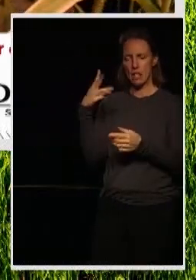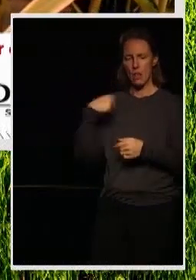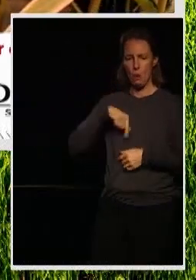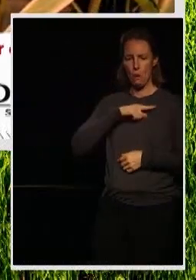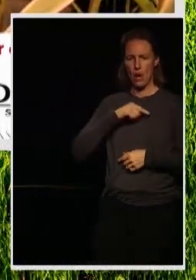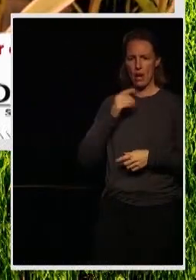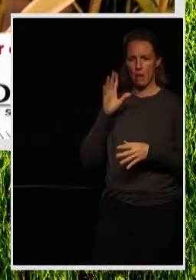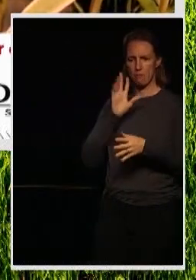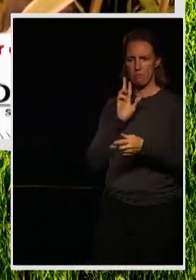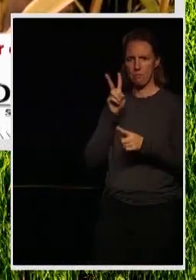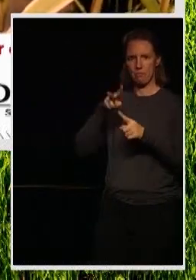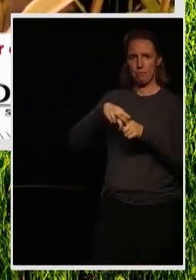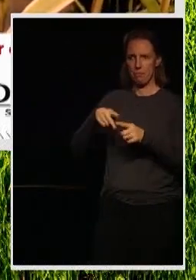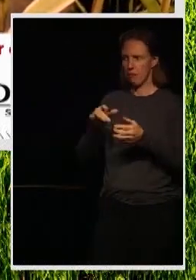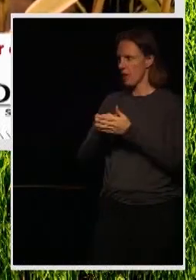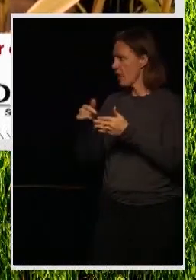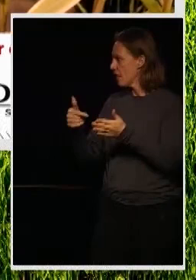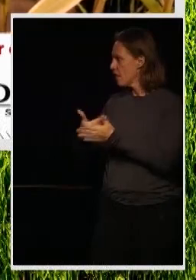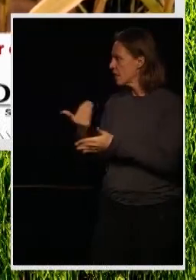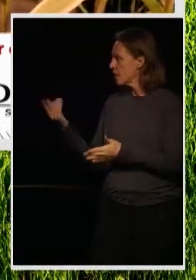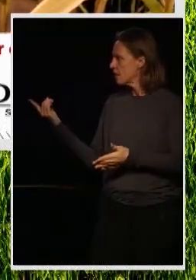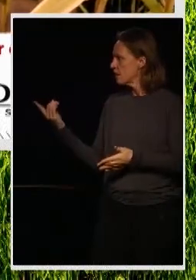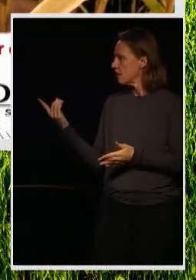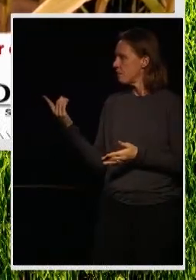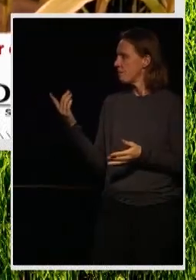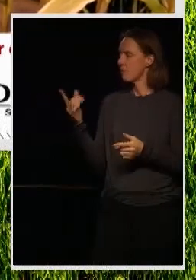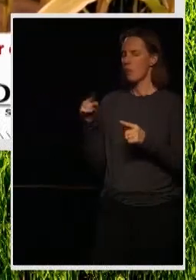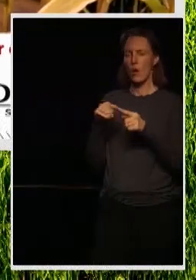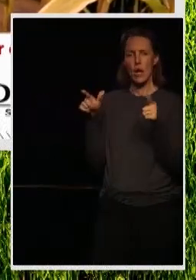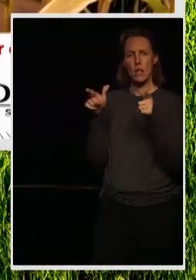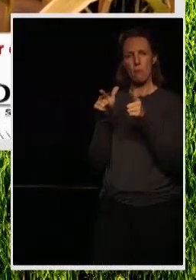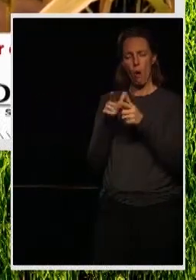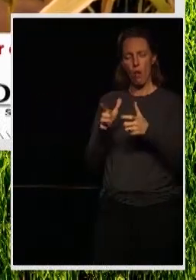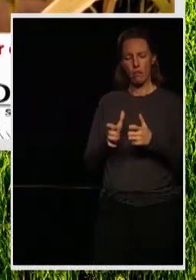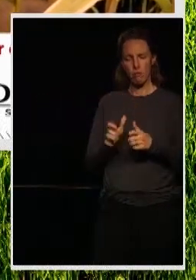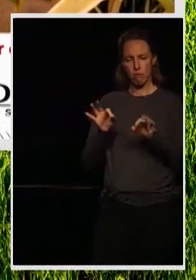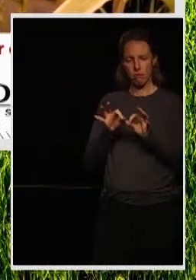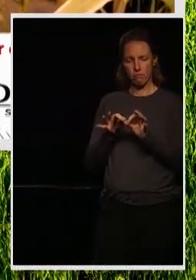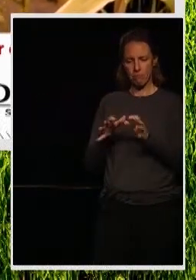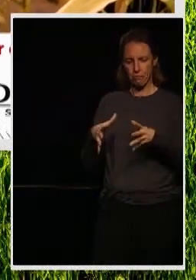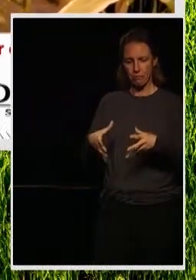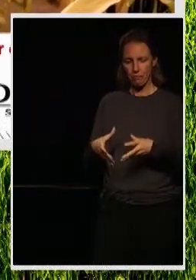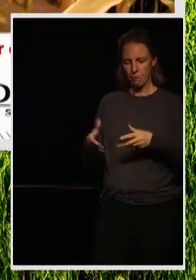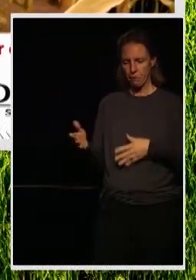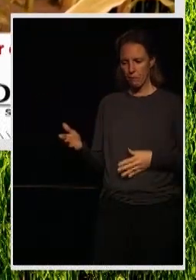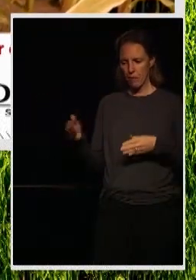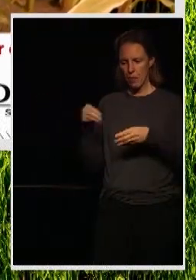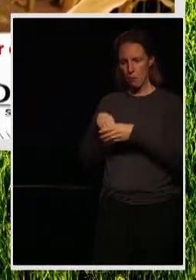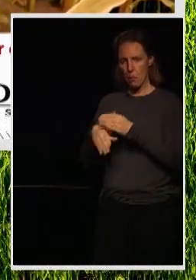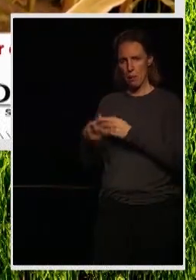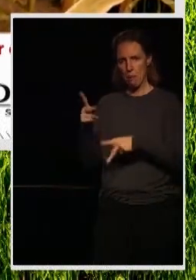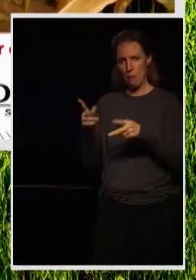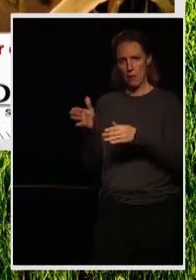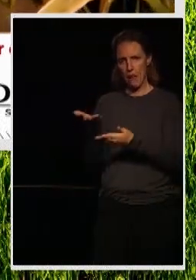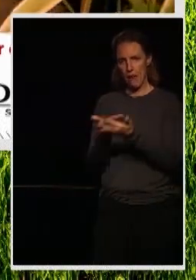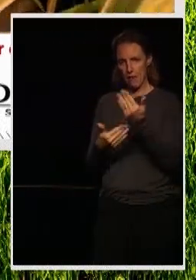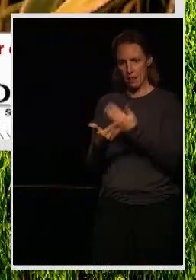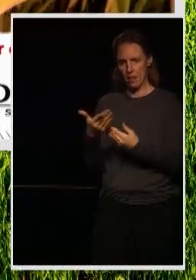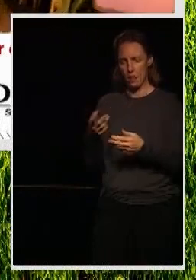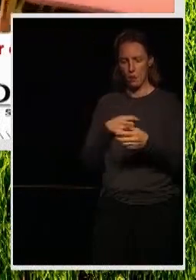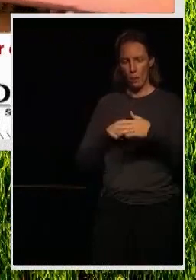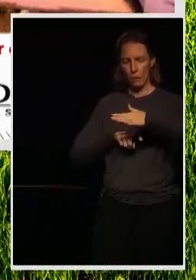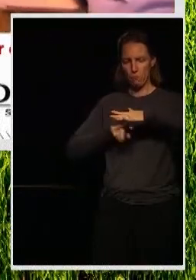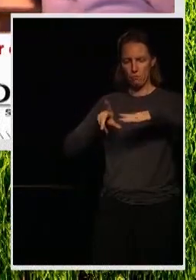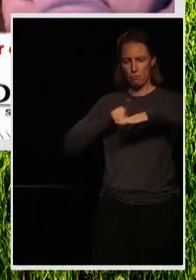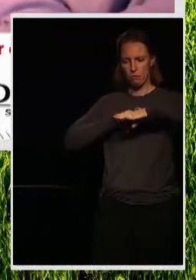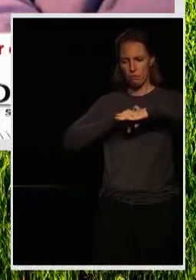innovatively implemented hyperspectral imaging into a small mobile device, which can be put into people's hands. So it scans a leaf